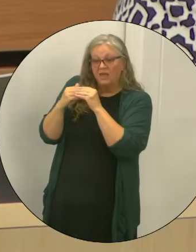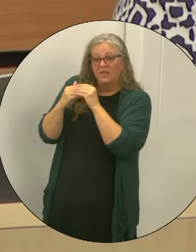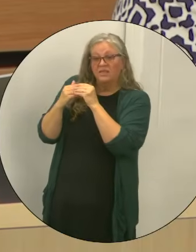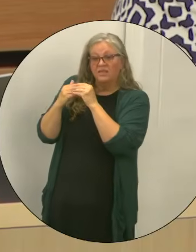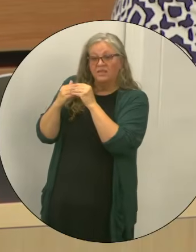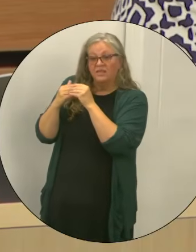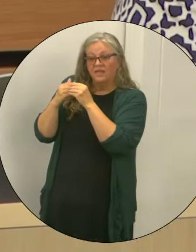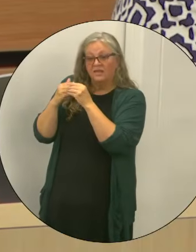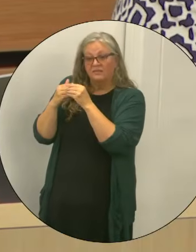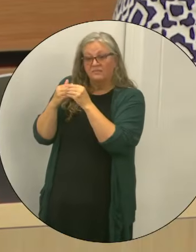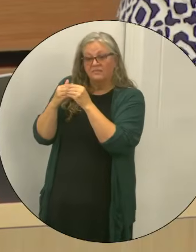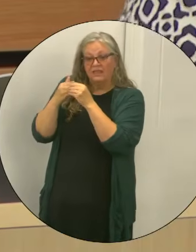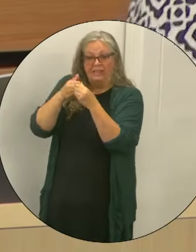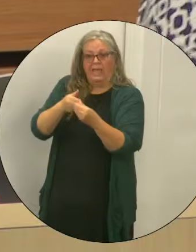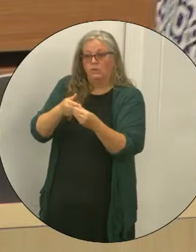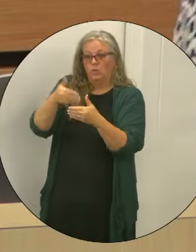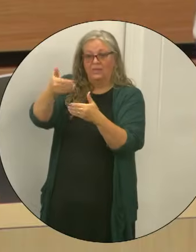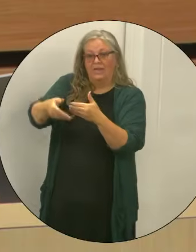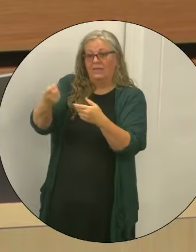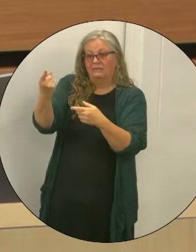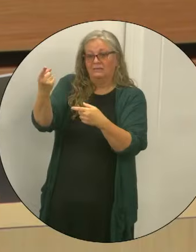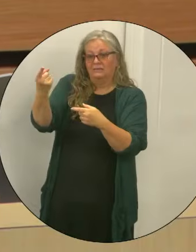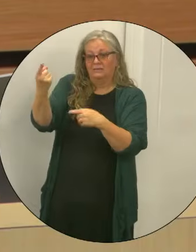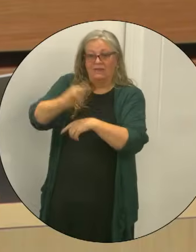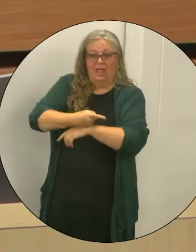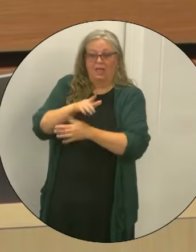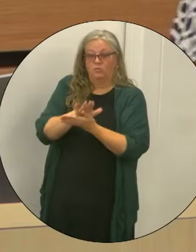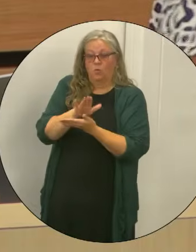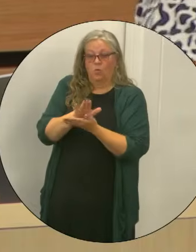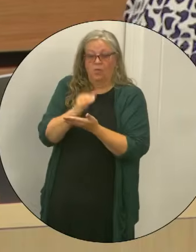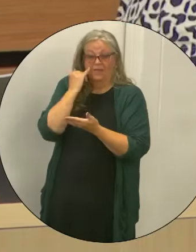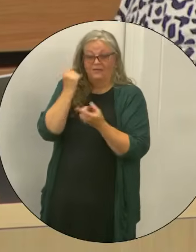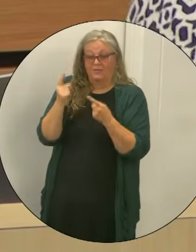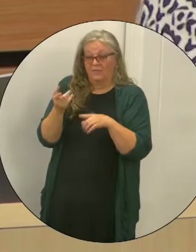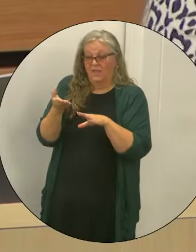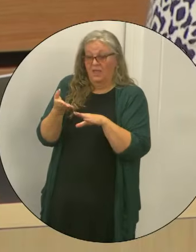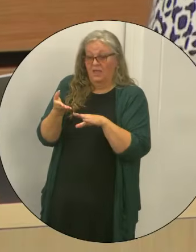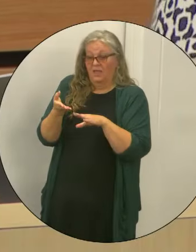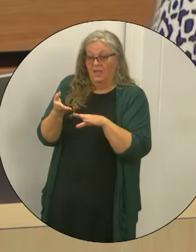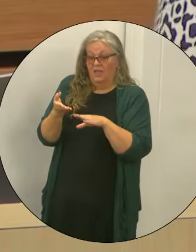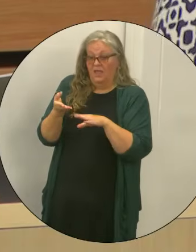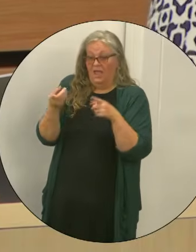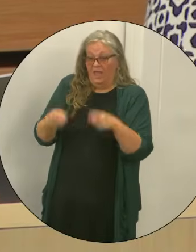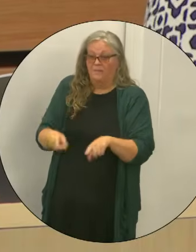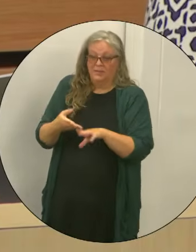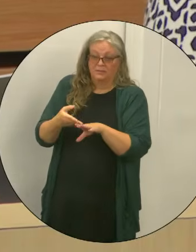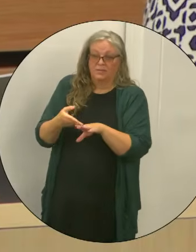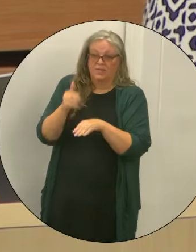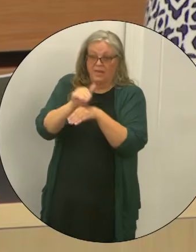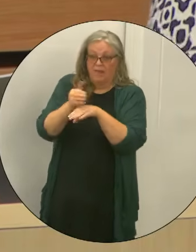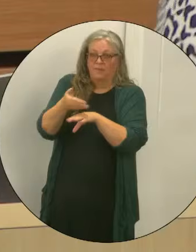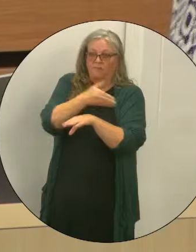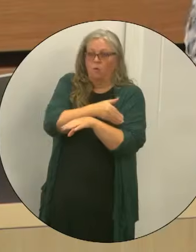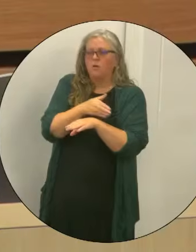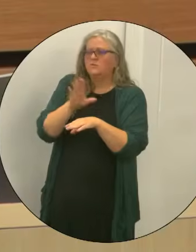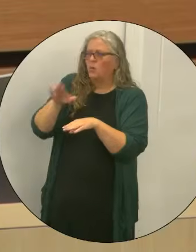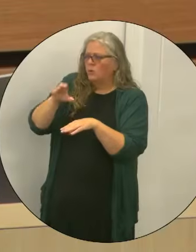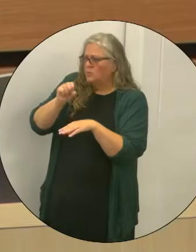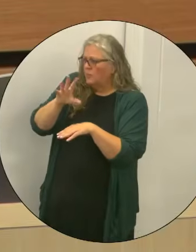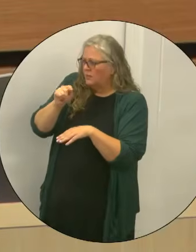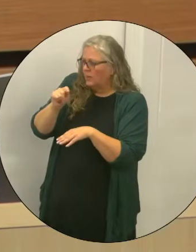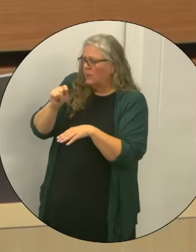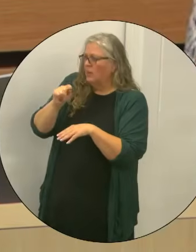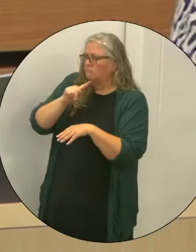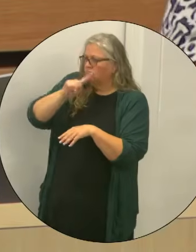day at school if something happens the night before. Superintendent, I think a deeper question is, I know